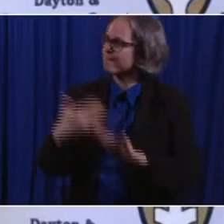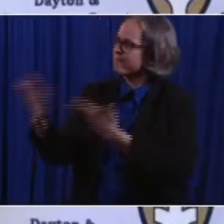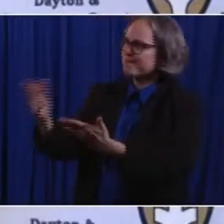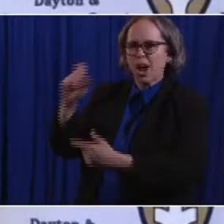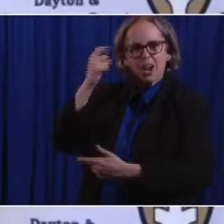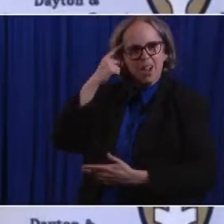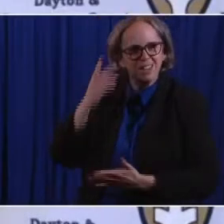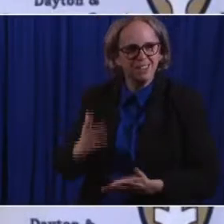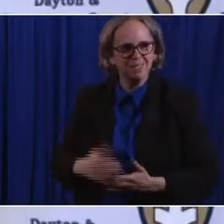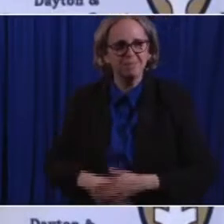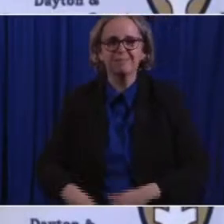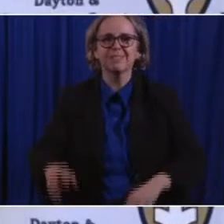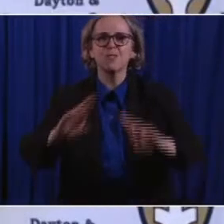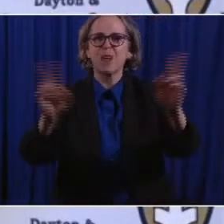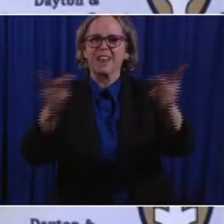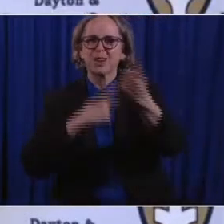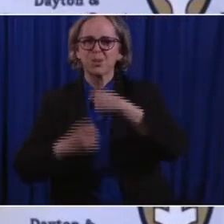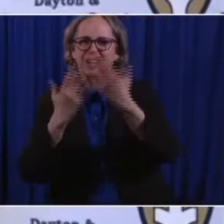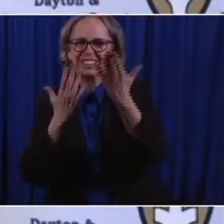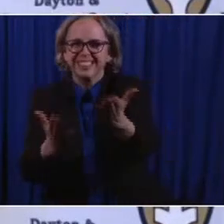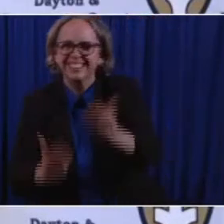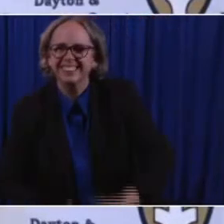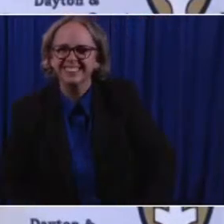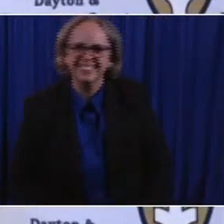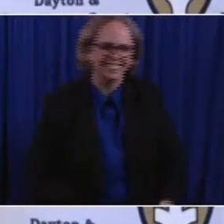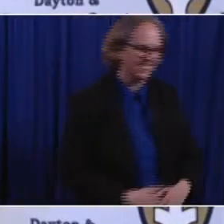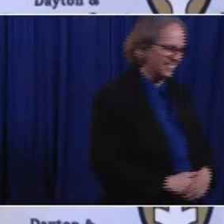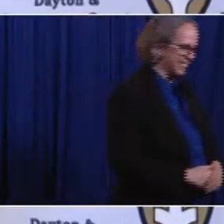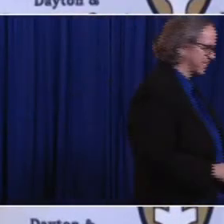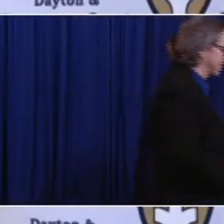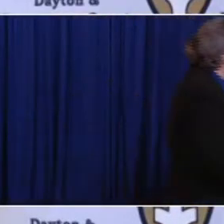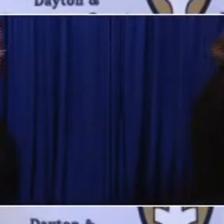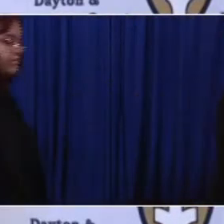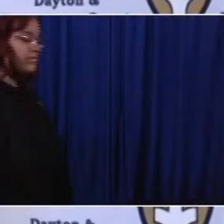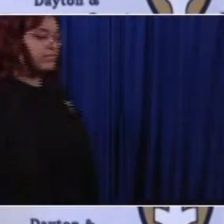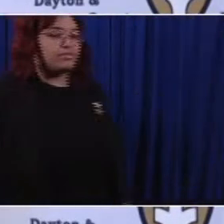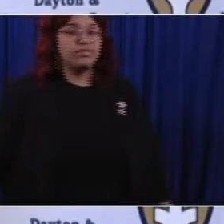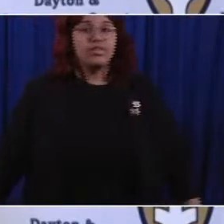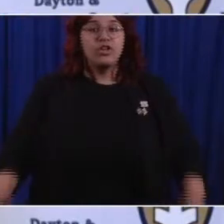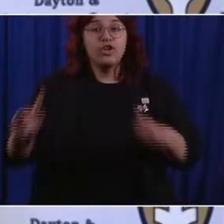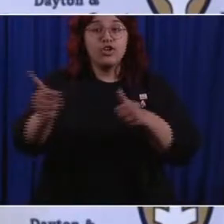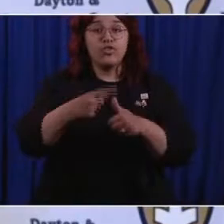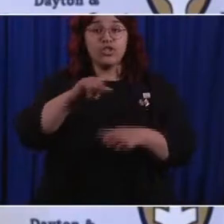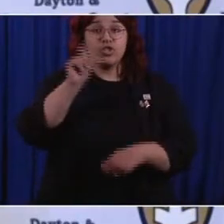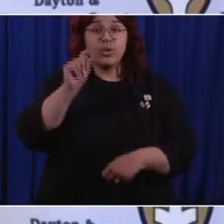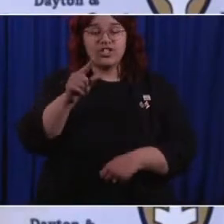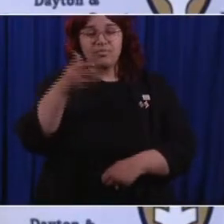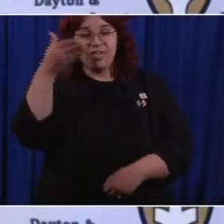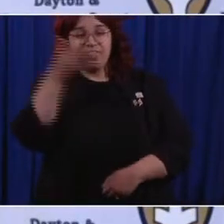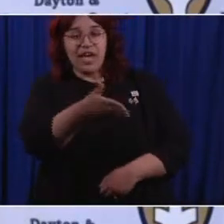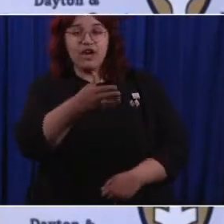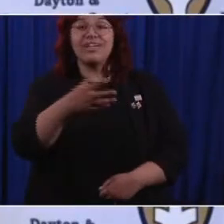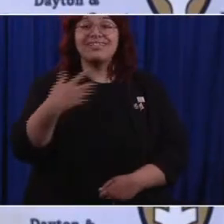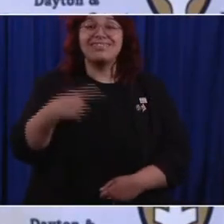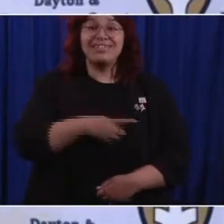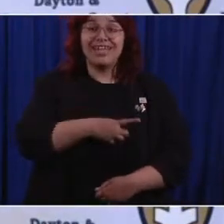much. We're ready for questions. Governor, first question will be on site in Dayton from Allison Walker of WKEF.